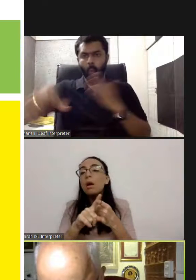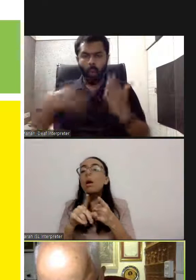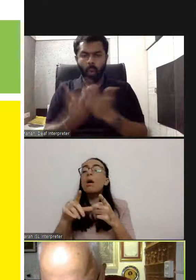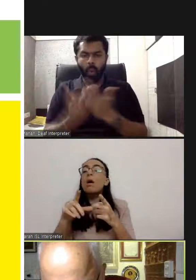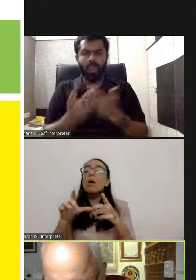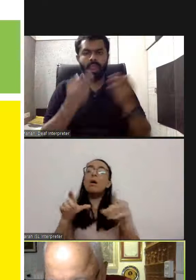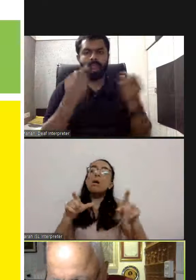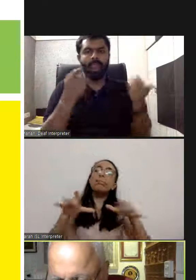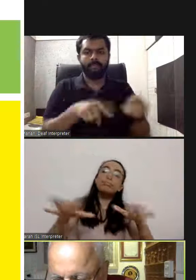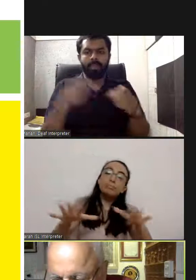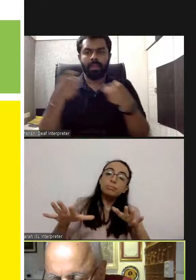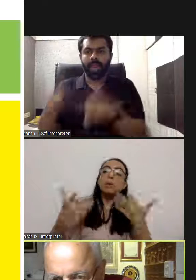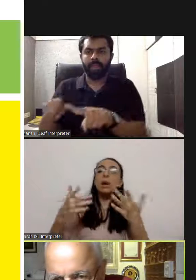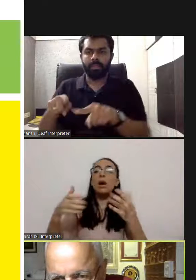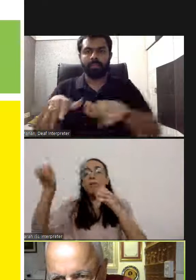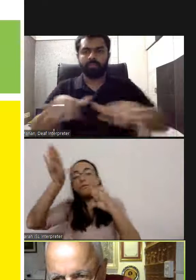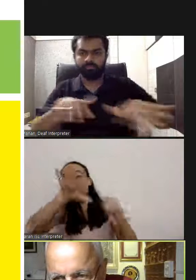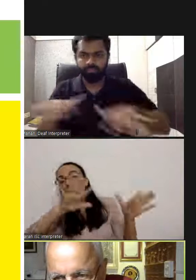There are pockets in